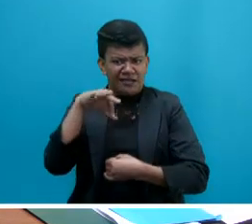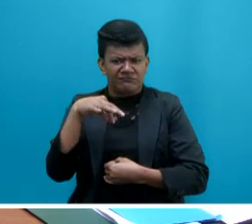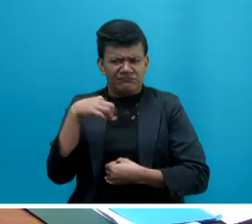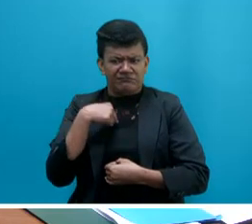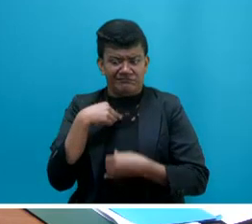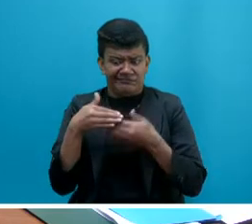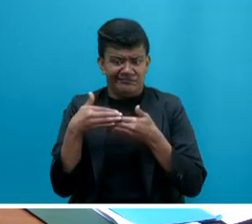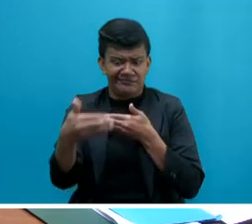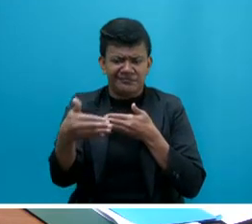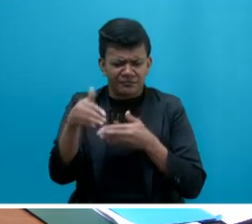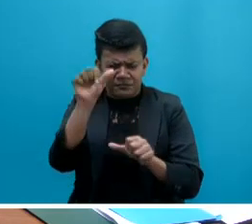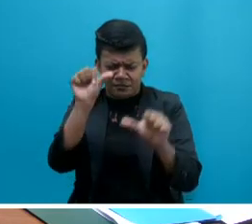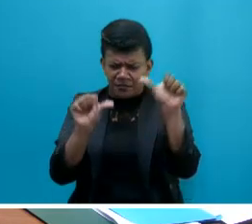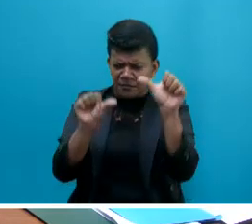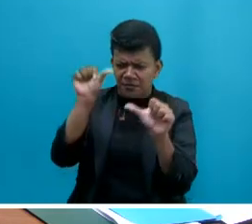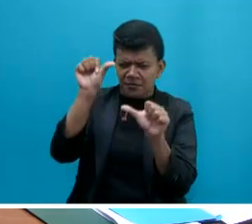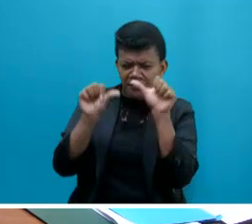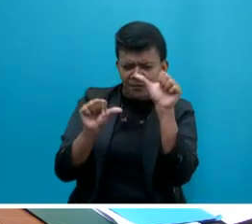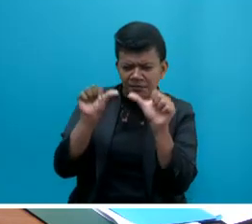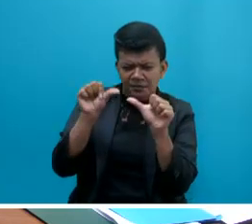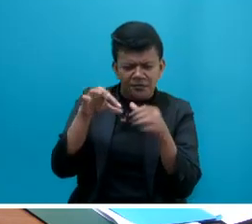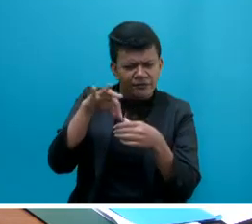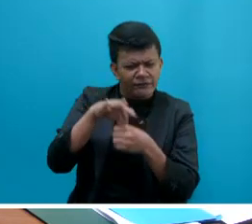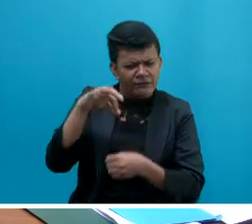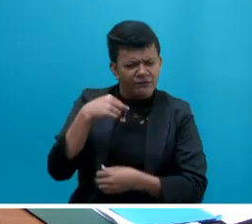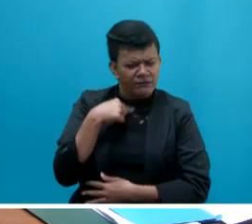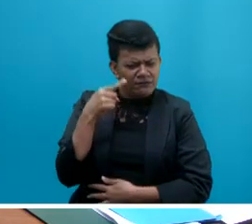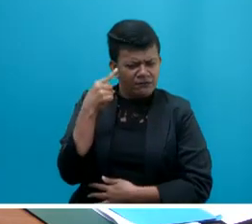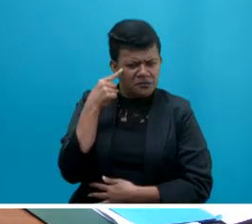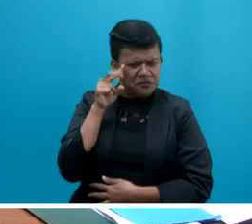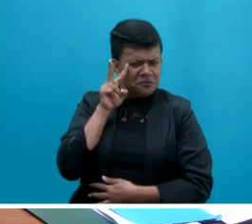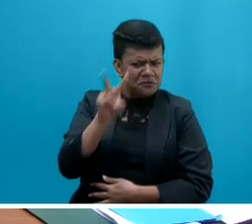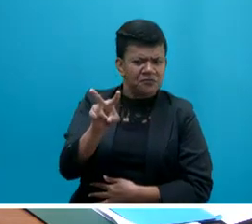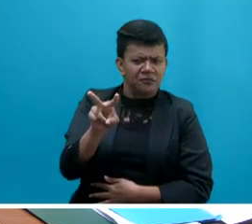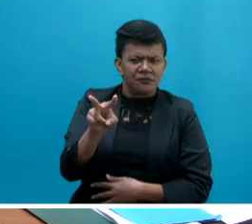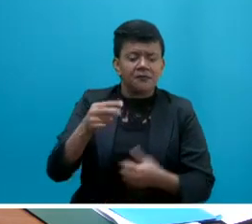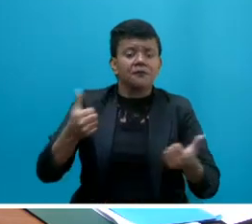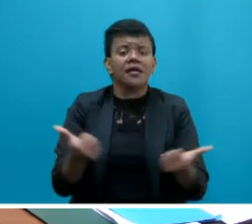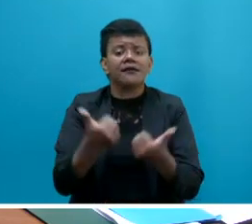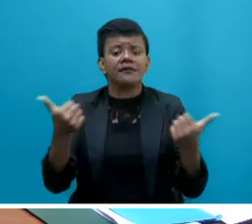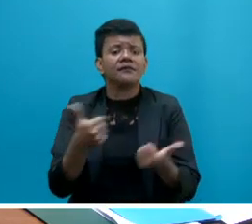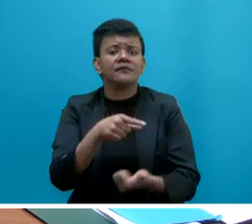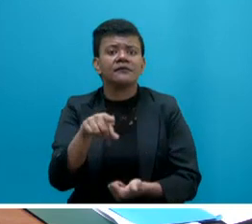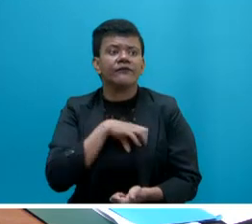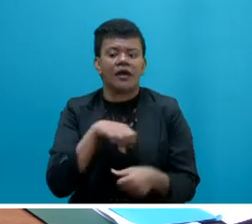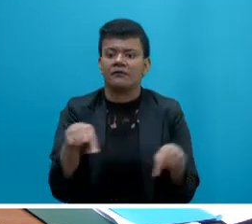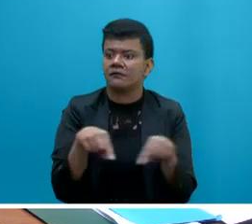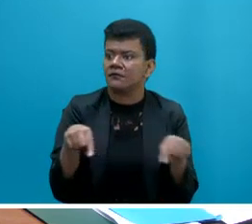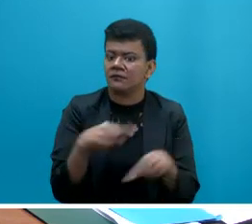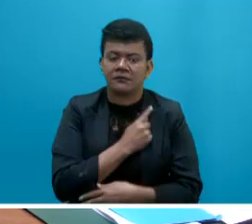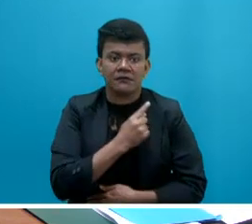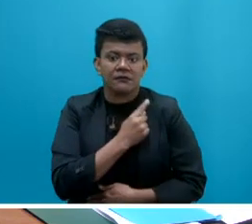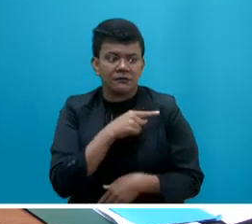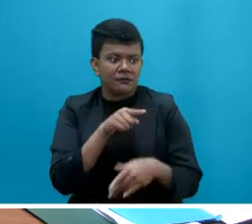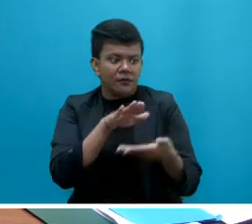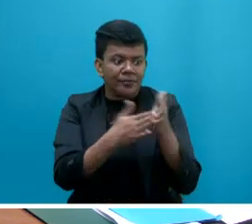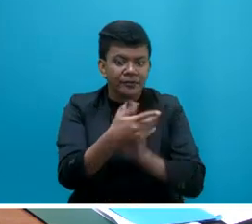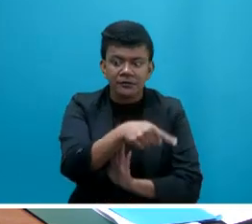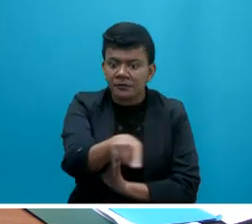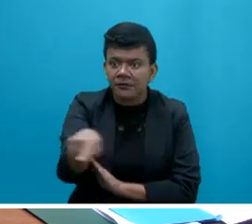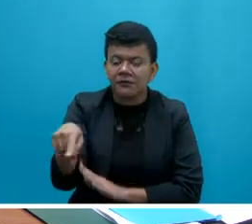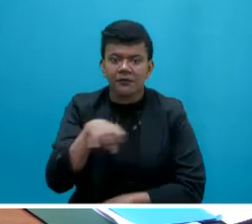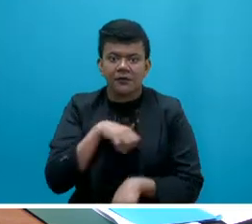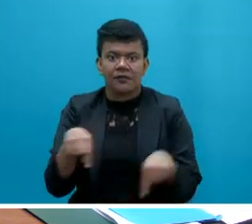Speaker, sir. There's a lot of apprehension, fear in our communities and in the business communities as well, Mr.